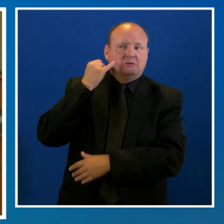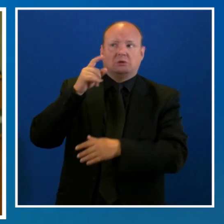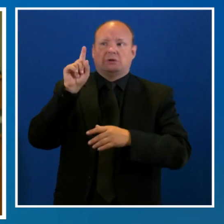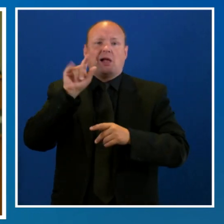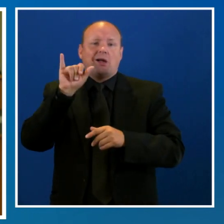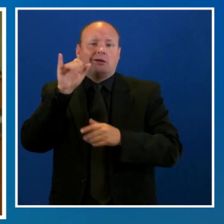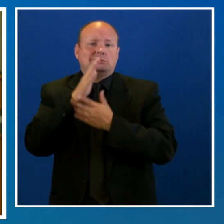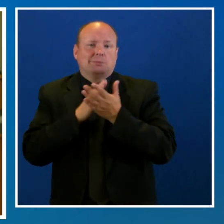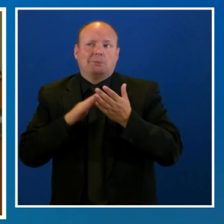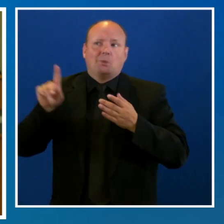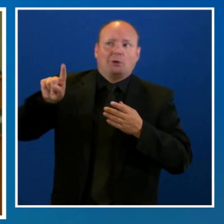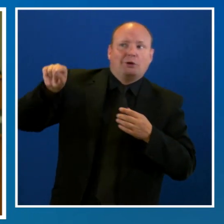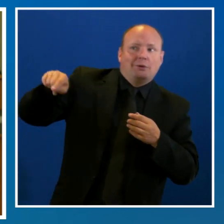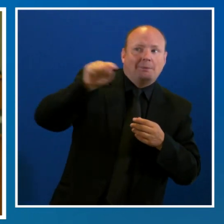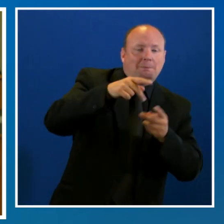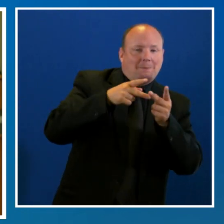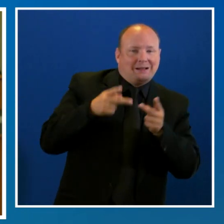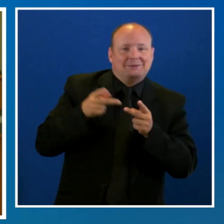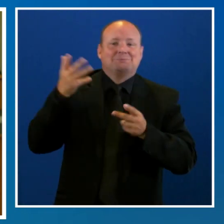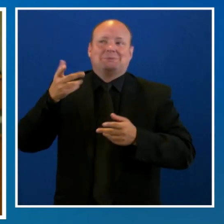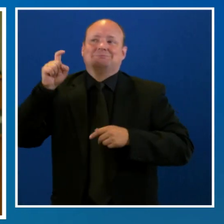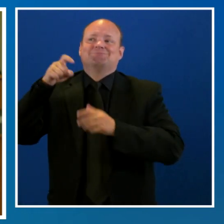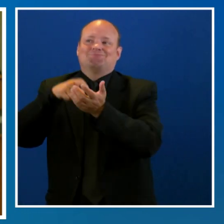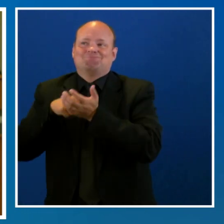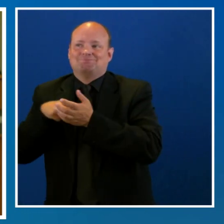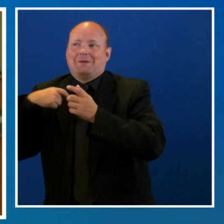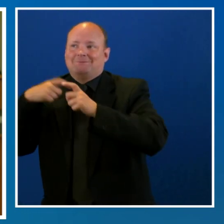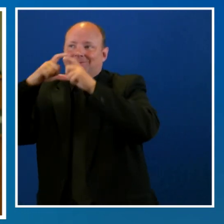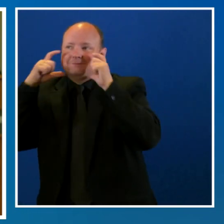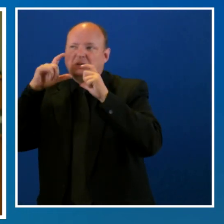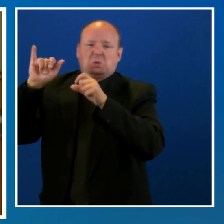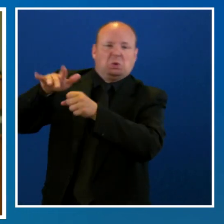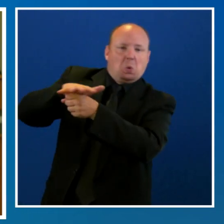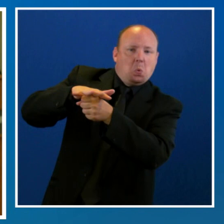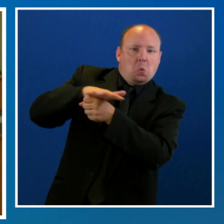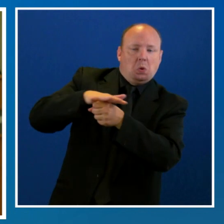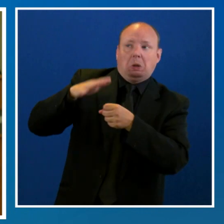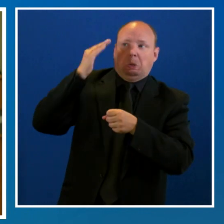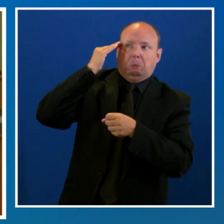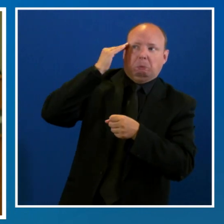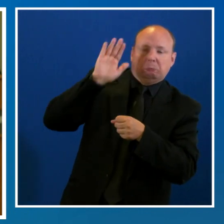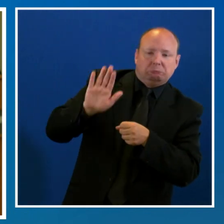require you to wear it. Together, we'll ensure Vancouver stays